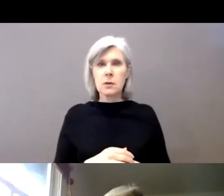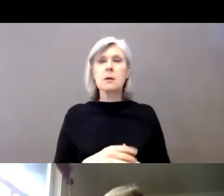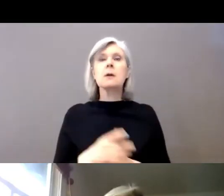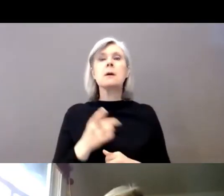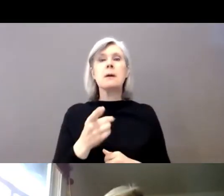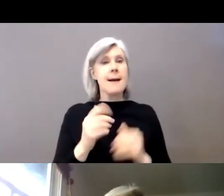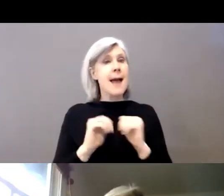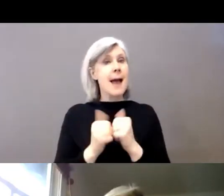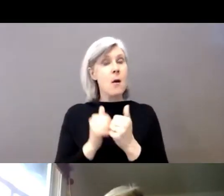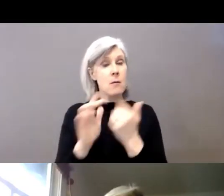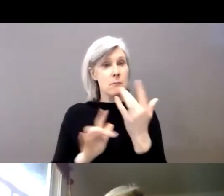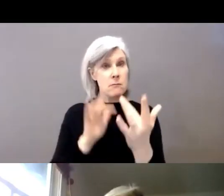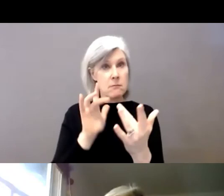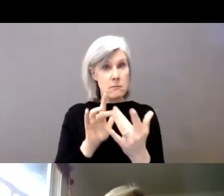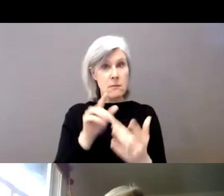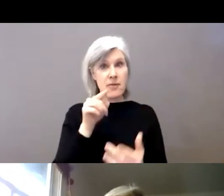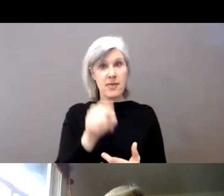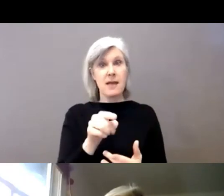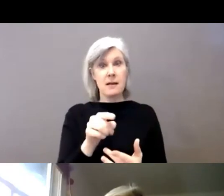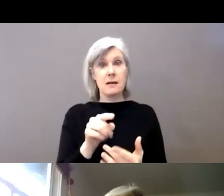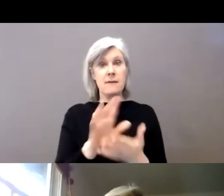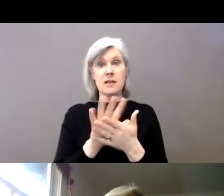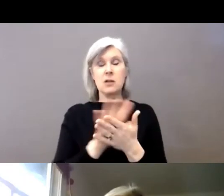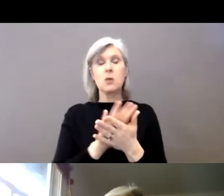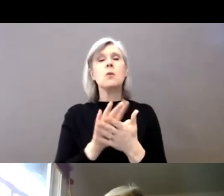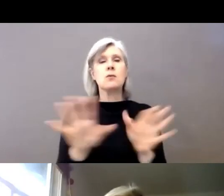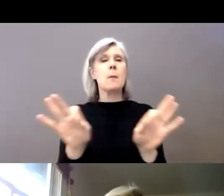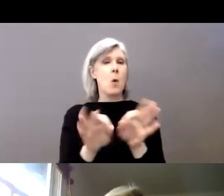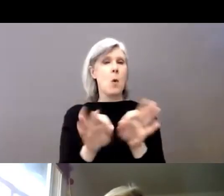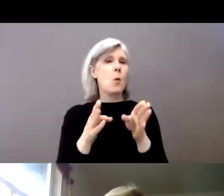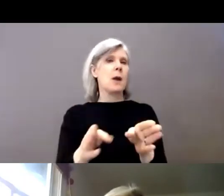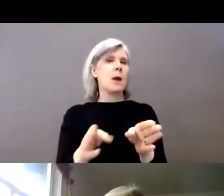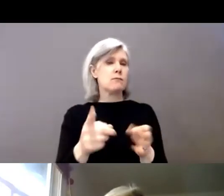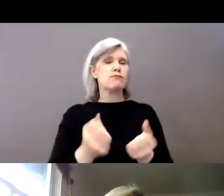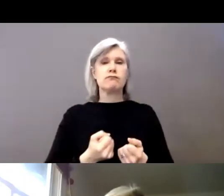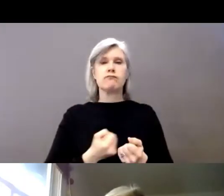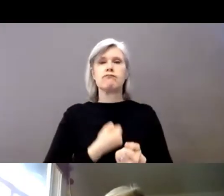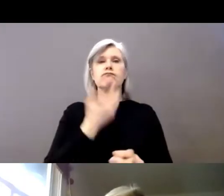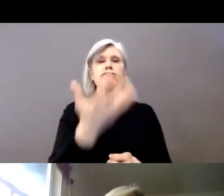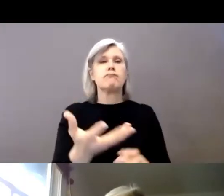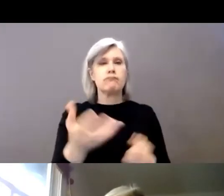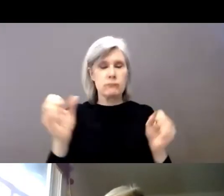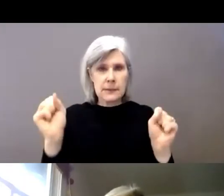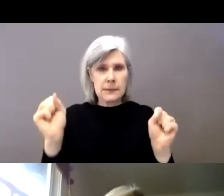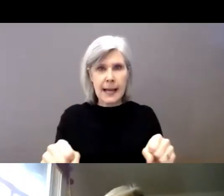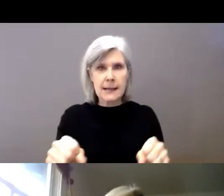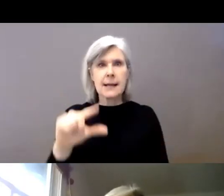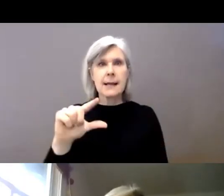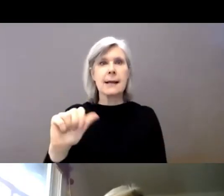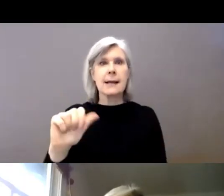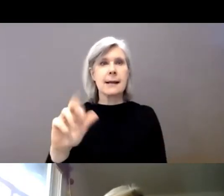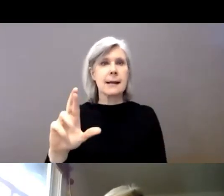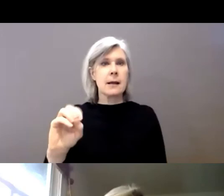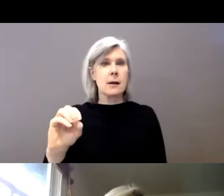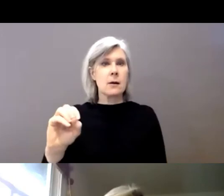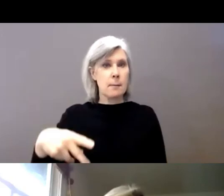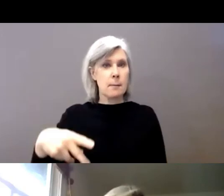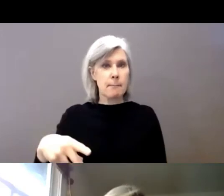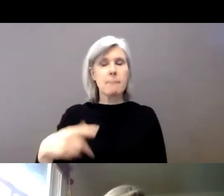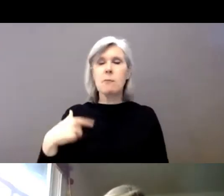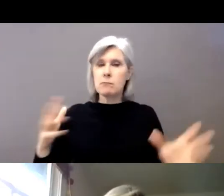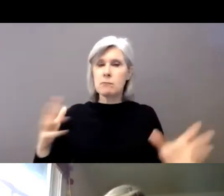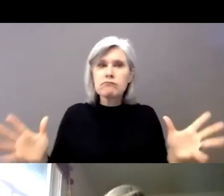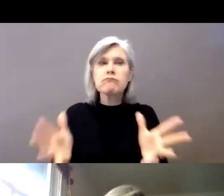part of how you can get your voices out. We are at GARA promoting these videos as part of our social